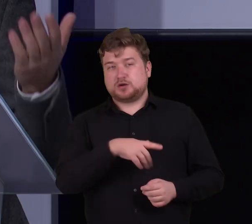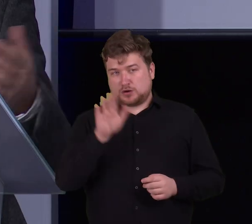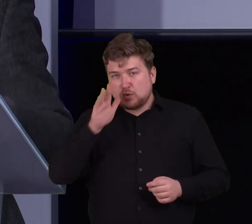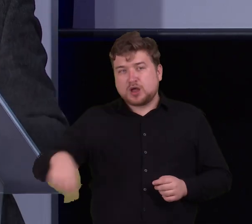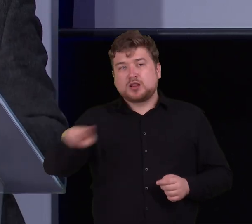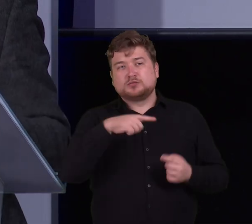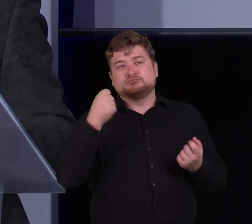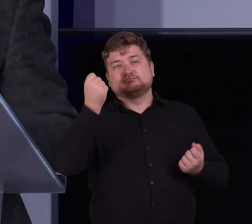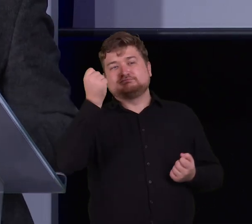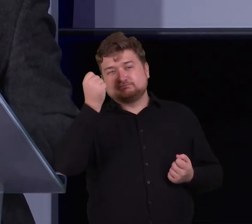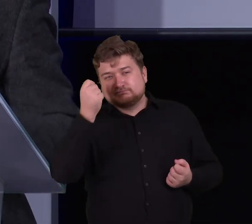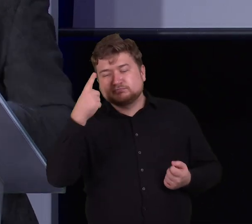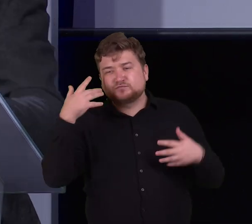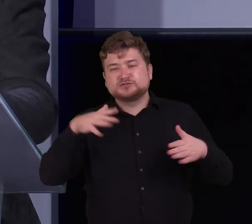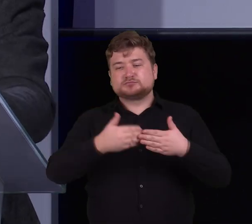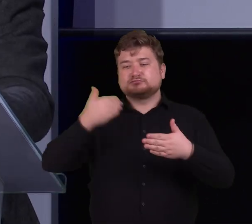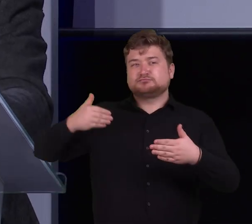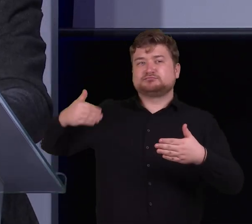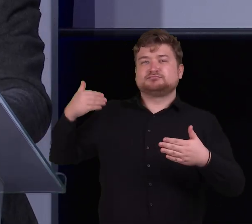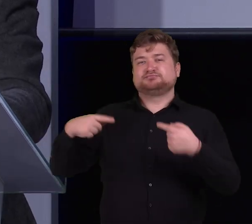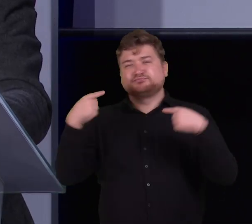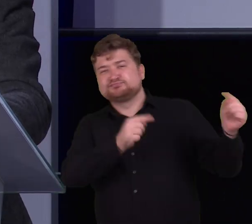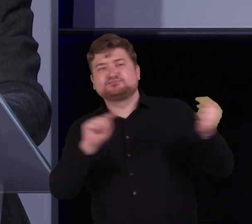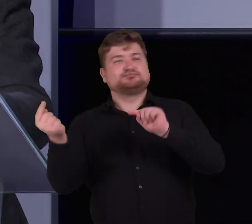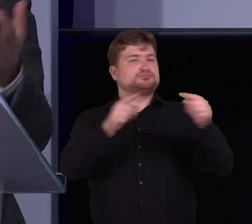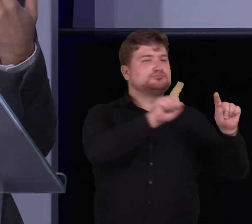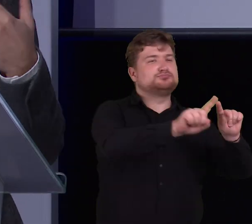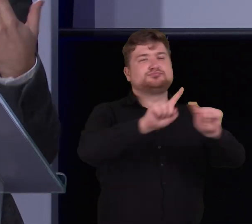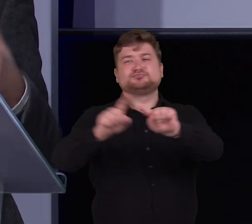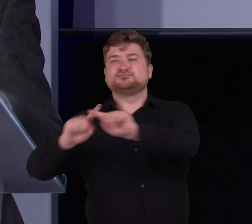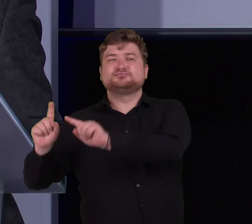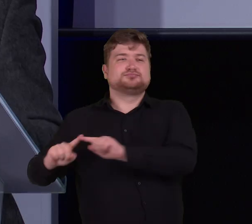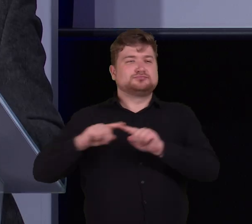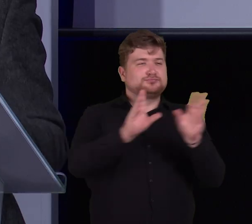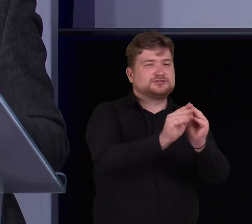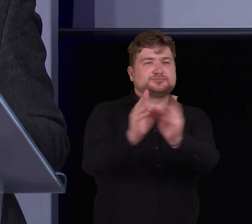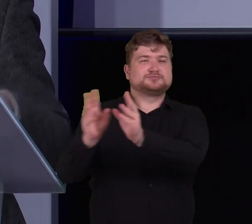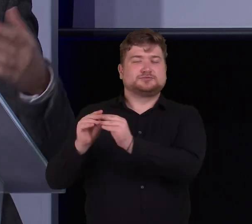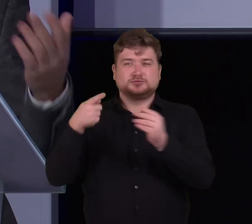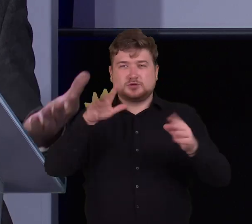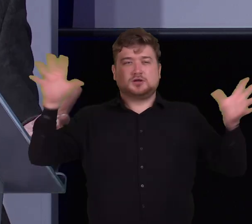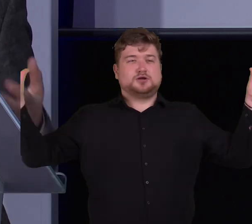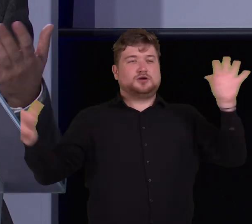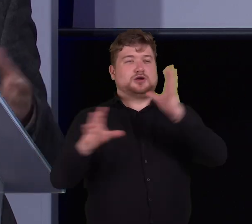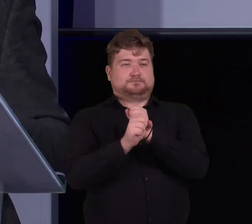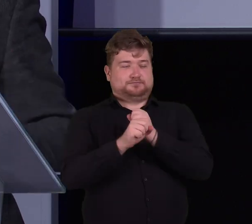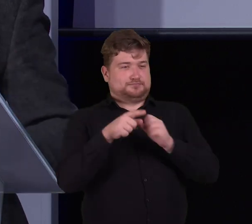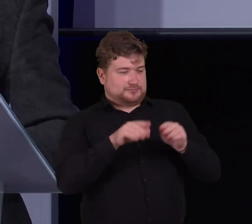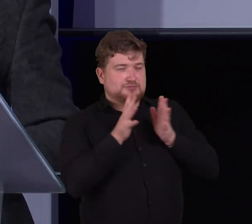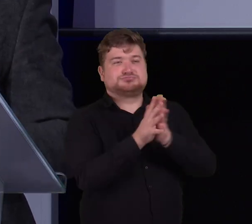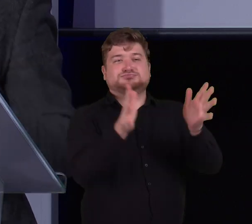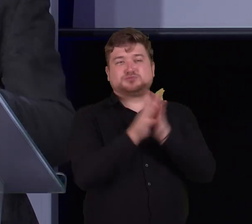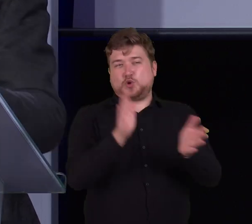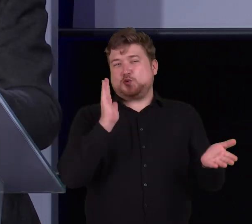what's actually kind of knowledge or lesson we learned from, let's say, all the panels. So